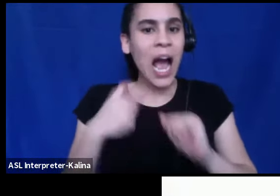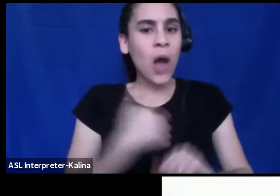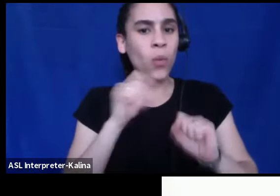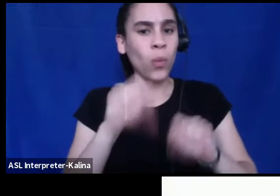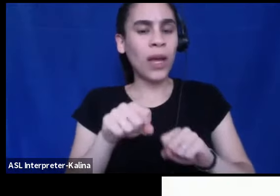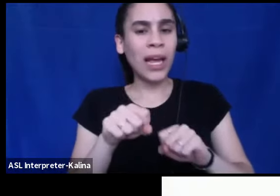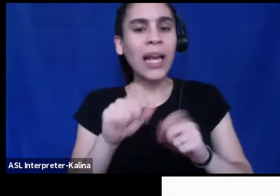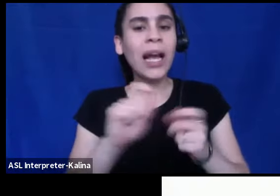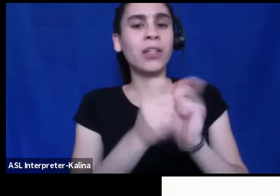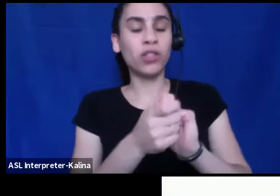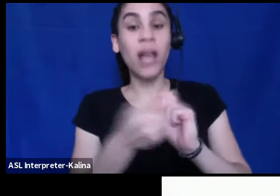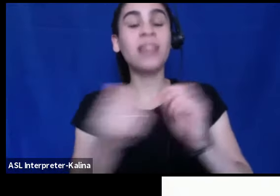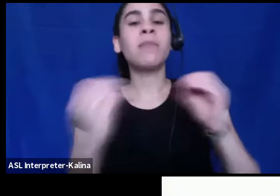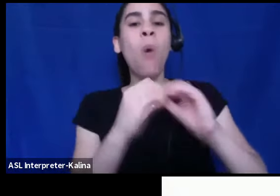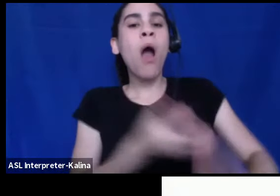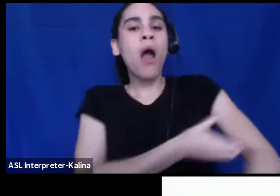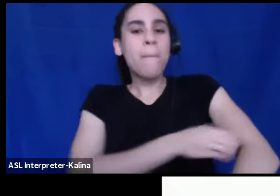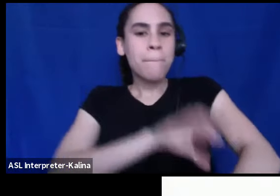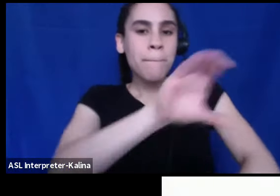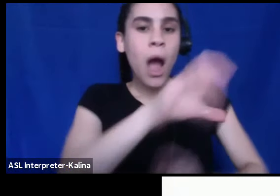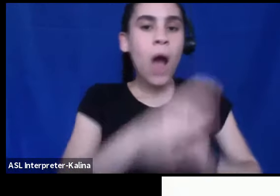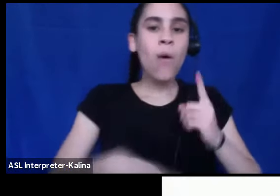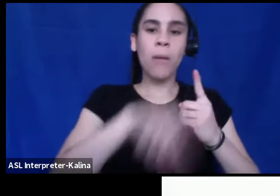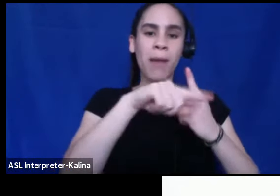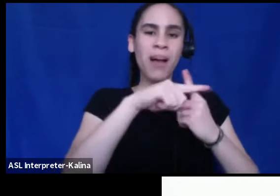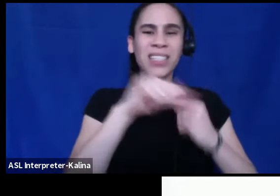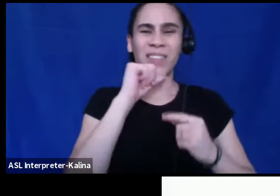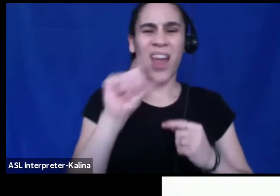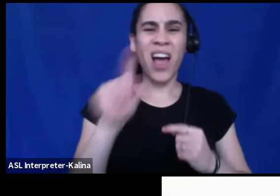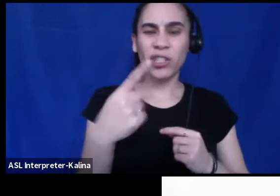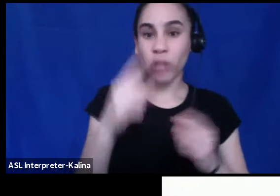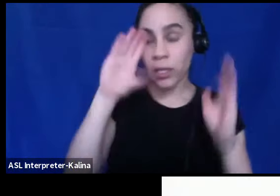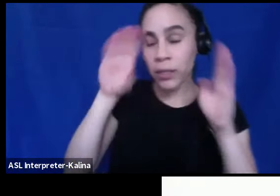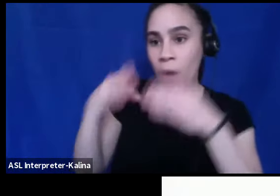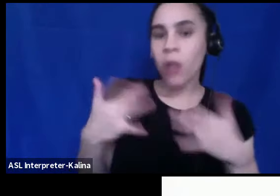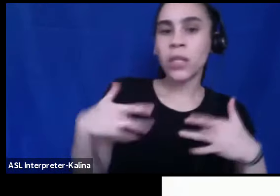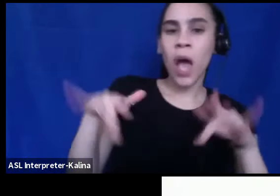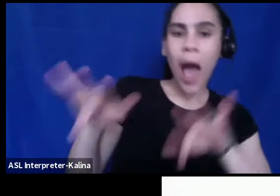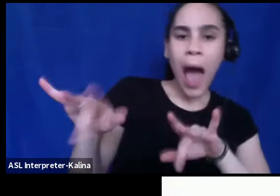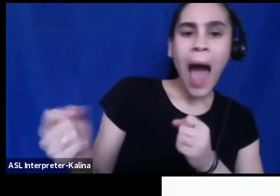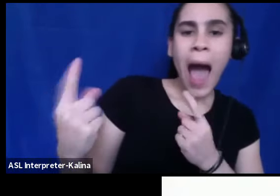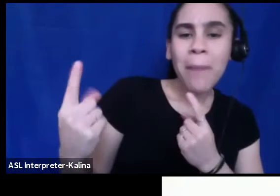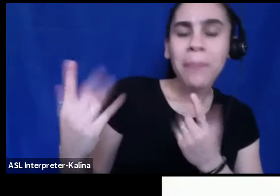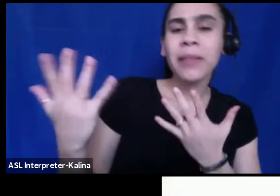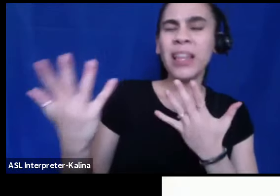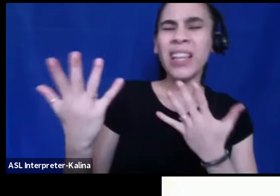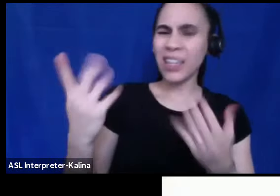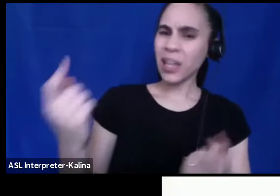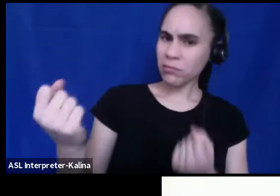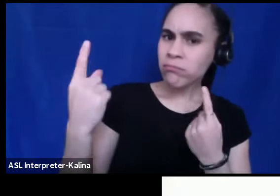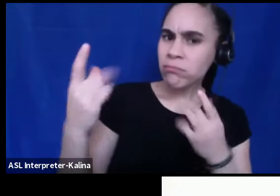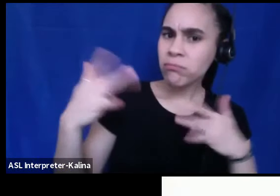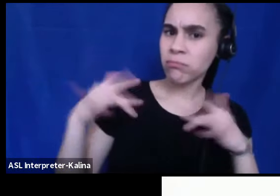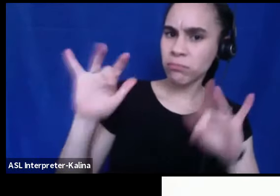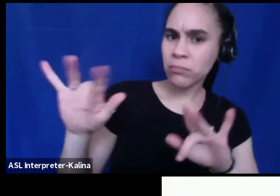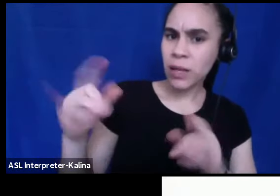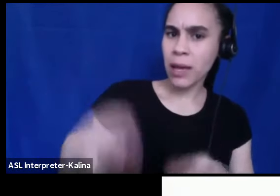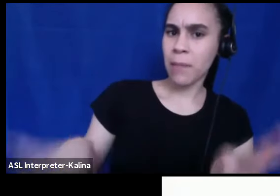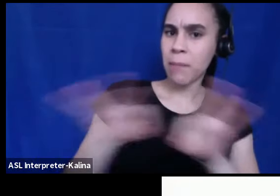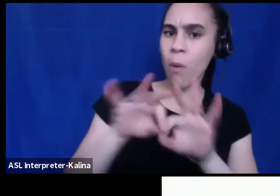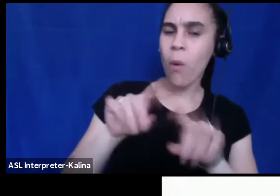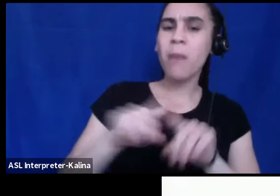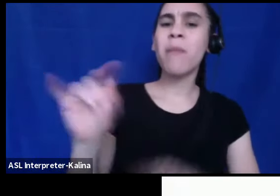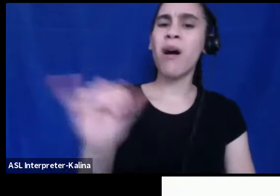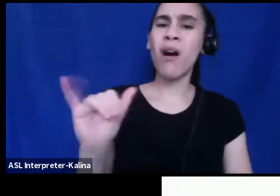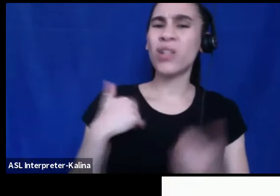positive light, right? Not make it about empathy. Empathy is important, understanding is important, but if anything, we don't want